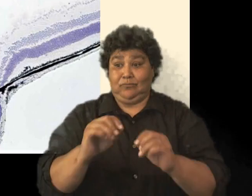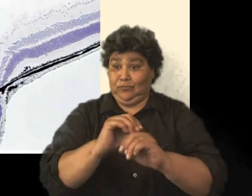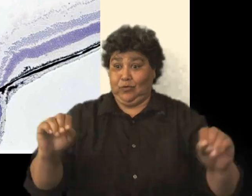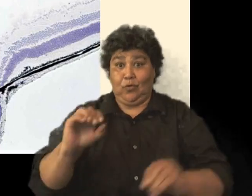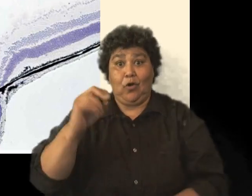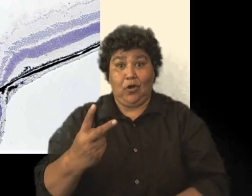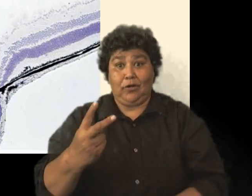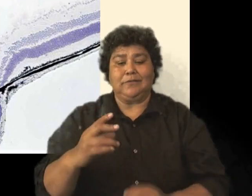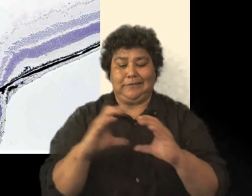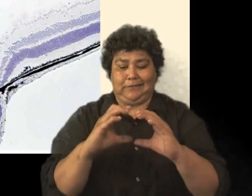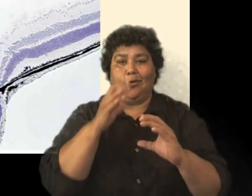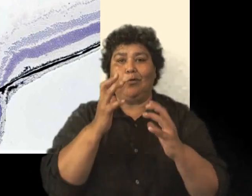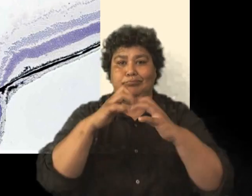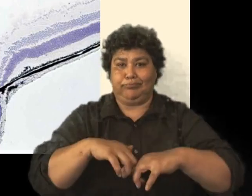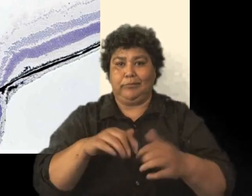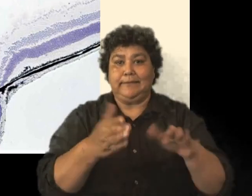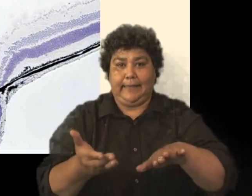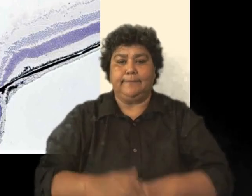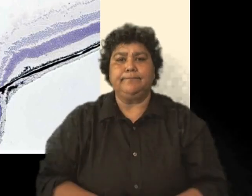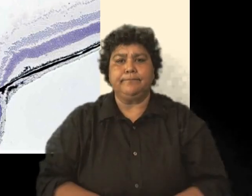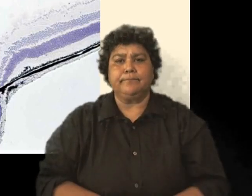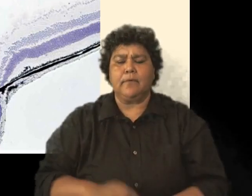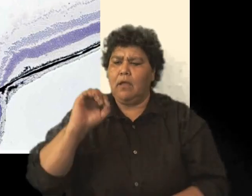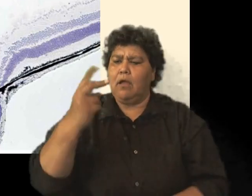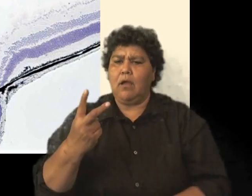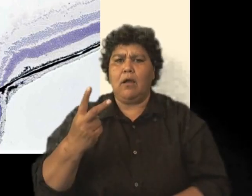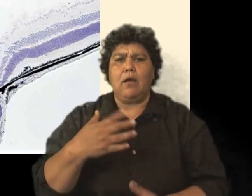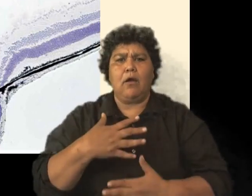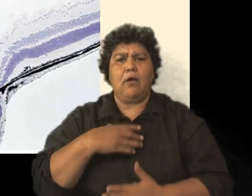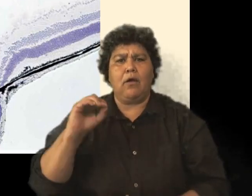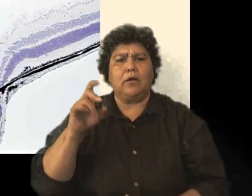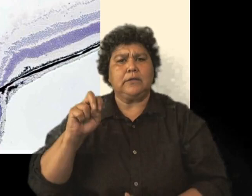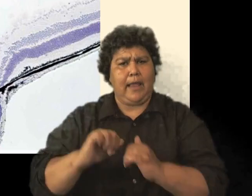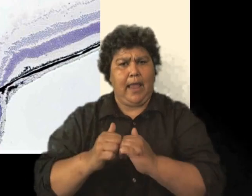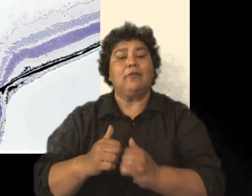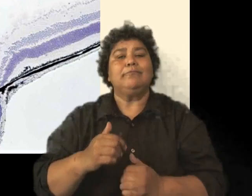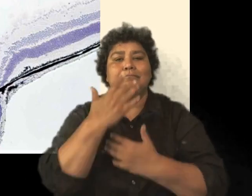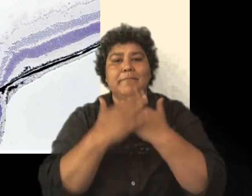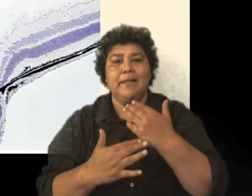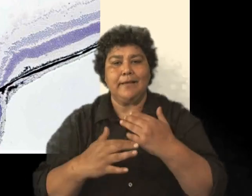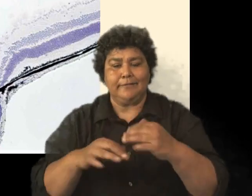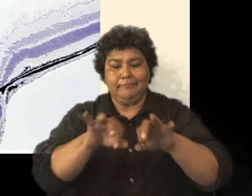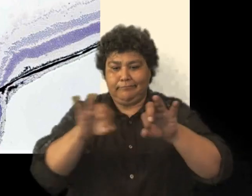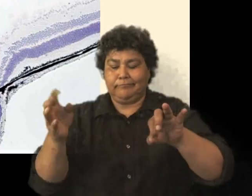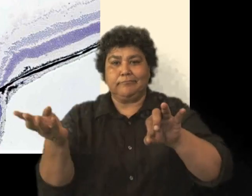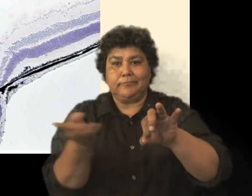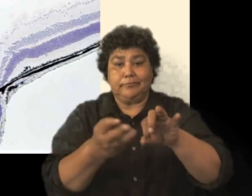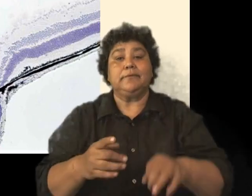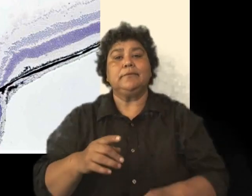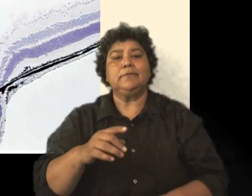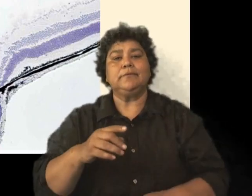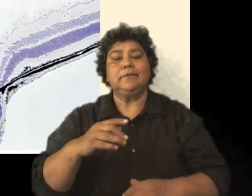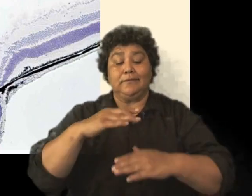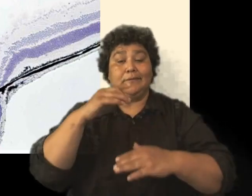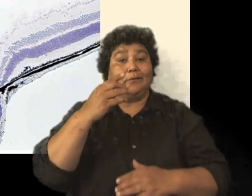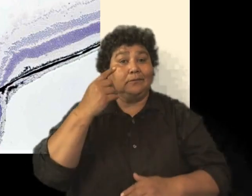without oxygen they die. Oxygen is delivered to the photoreceptors from these vessels in the choroid, which are